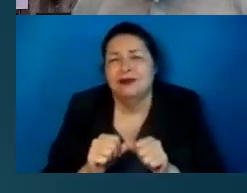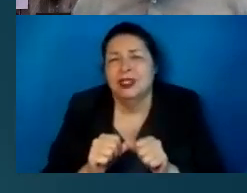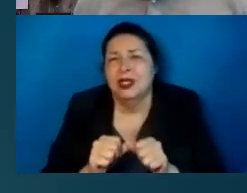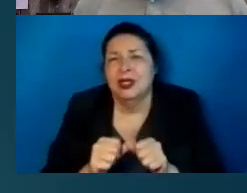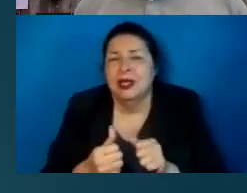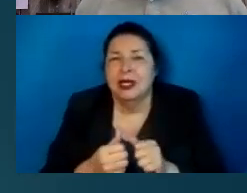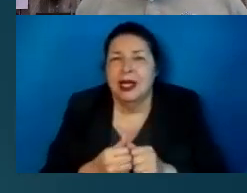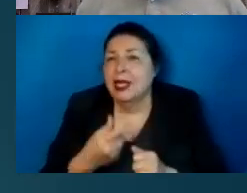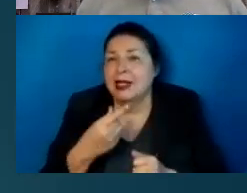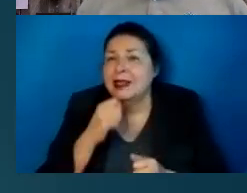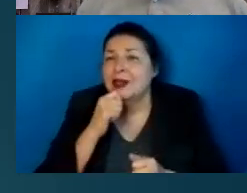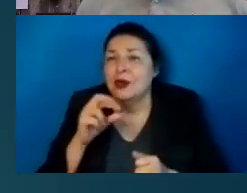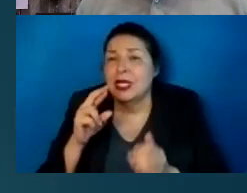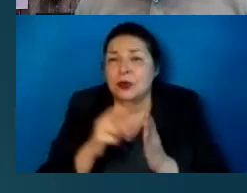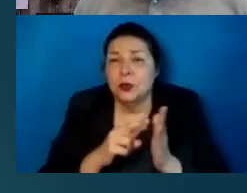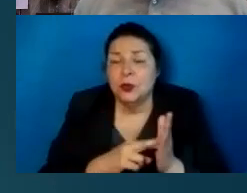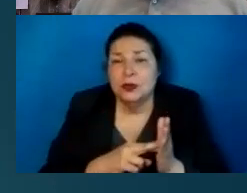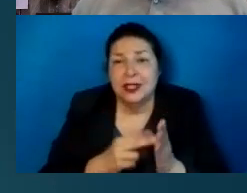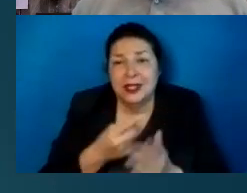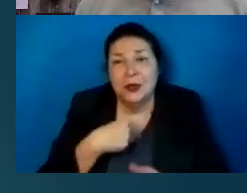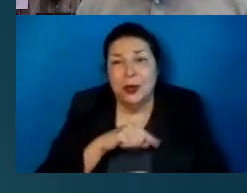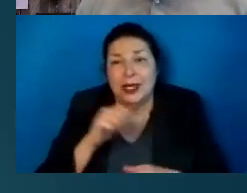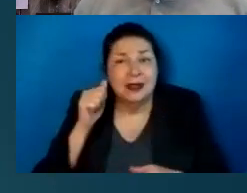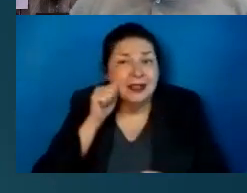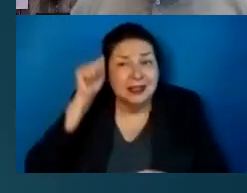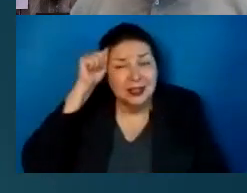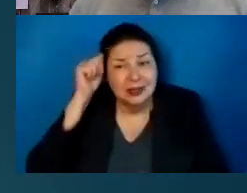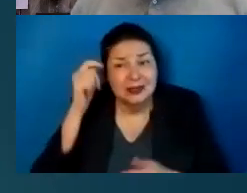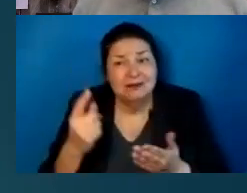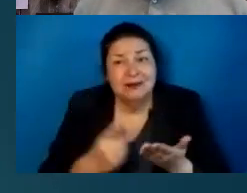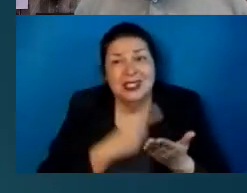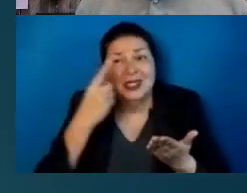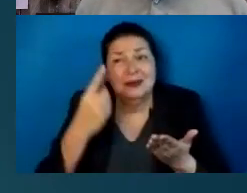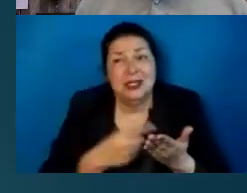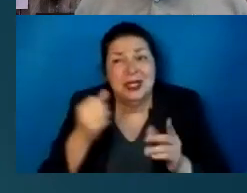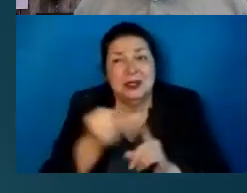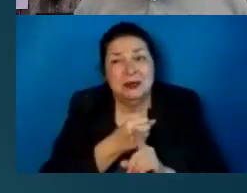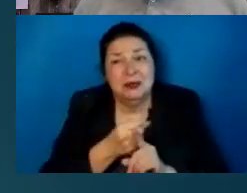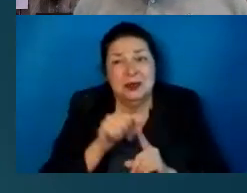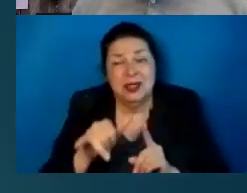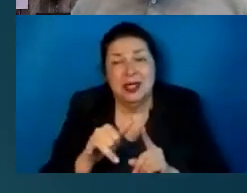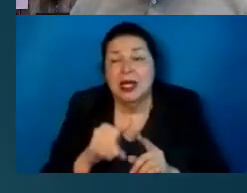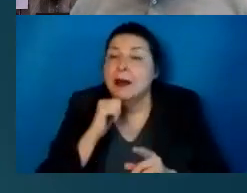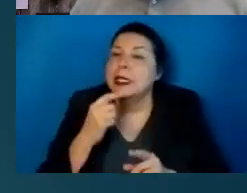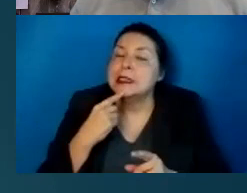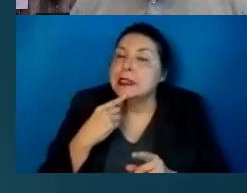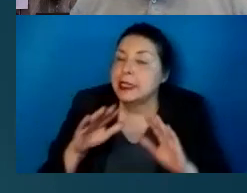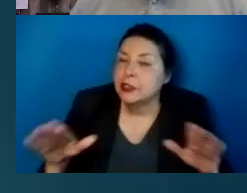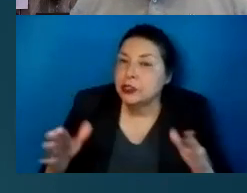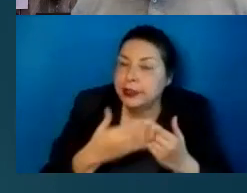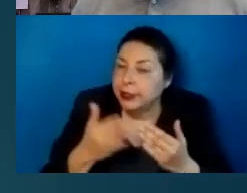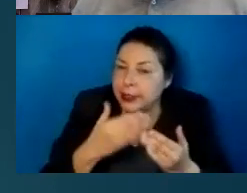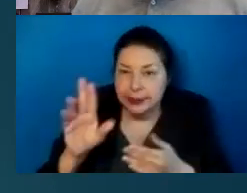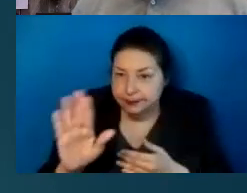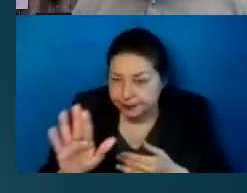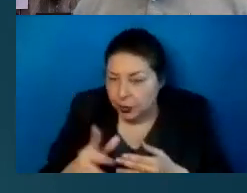adults sometimes abuse that. Now, I'm not saying that children are easy. They require a